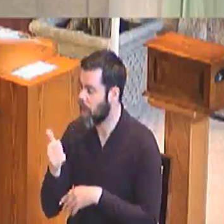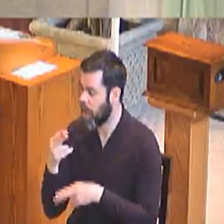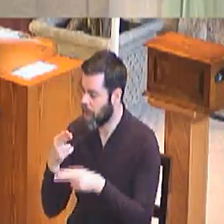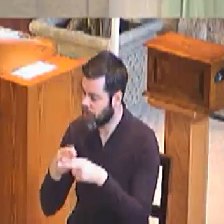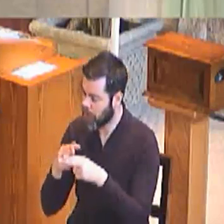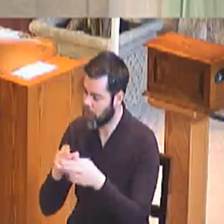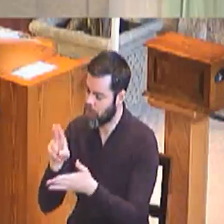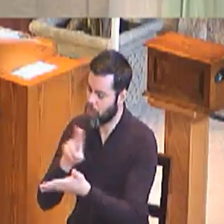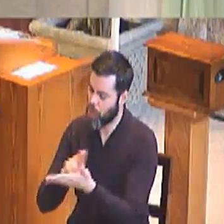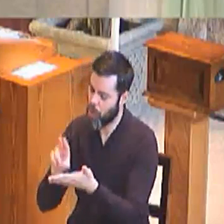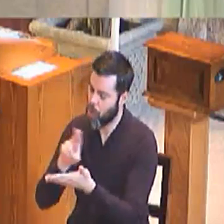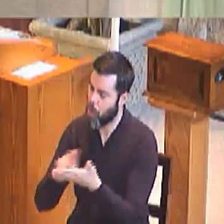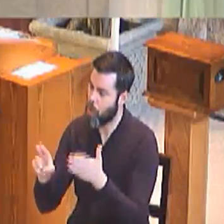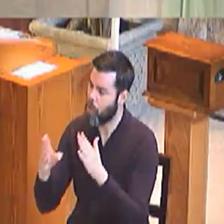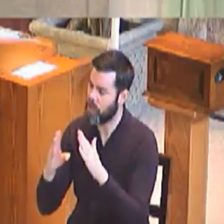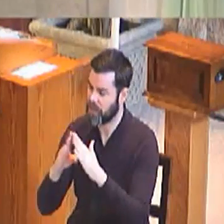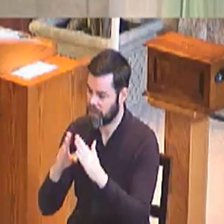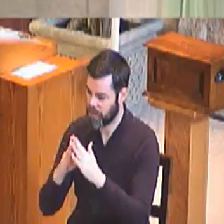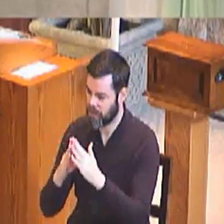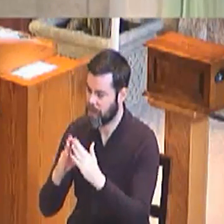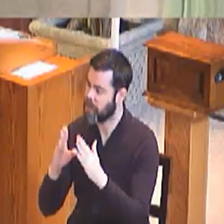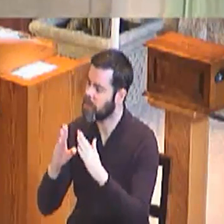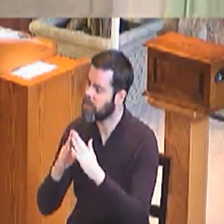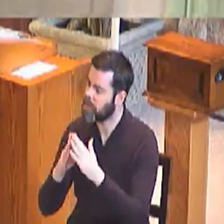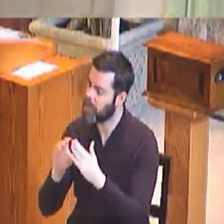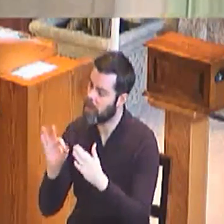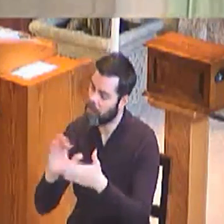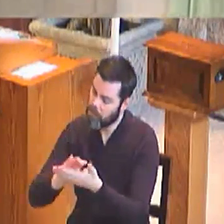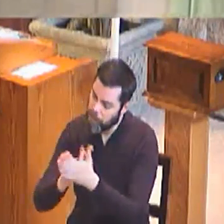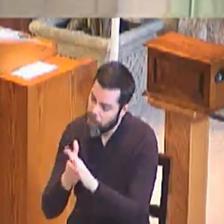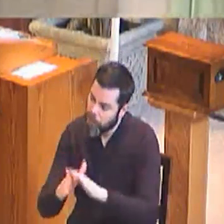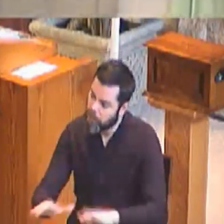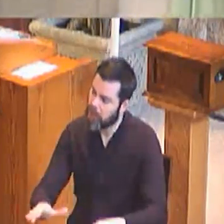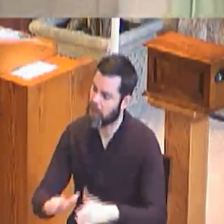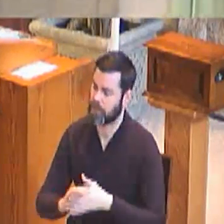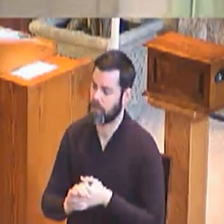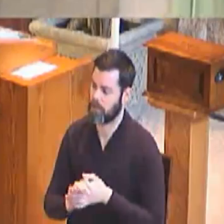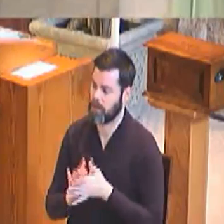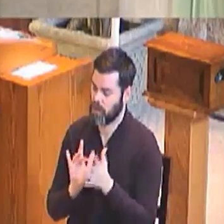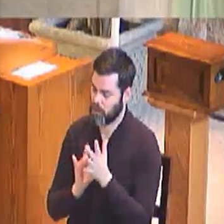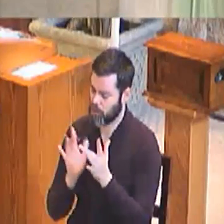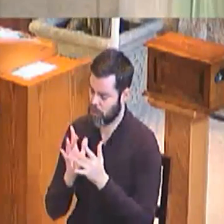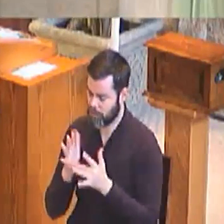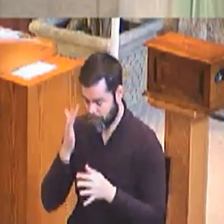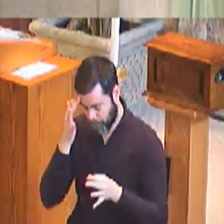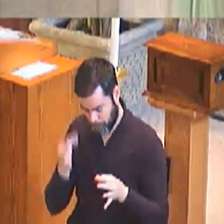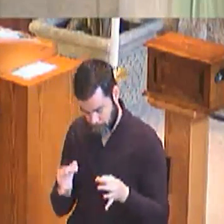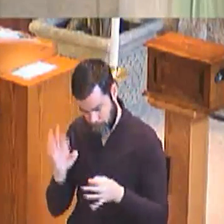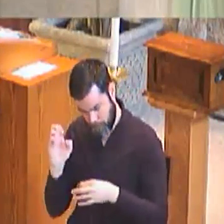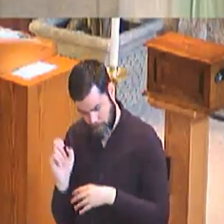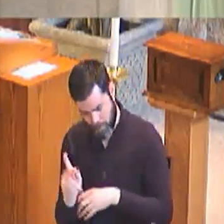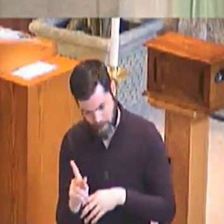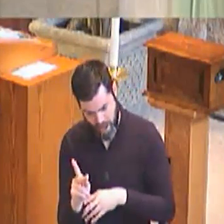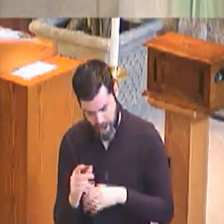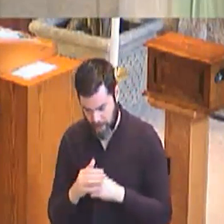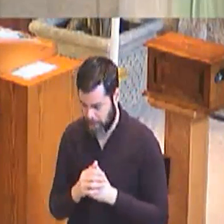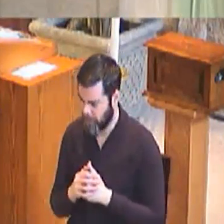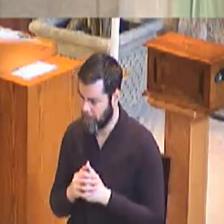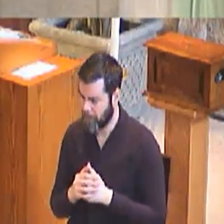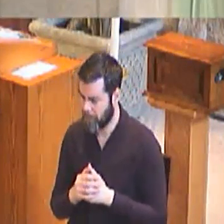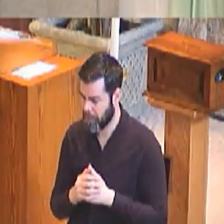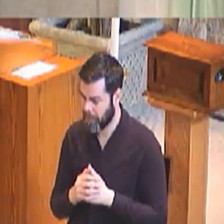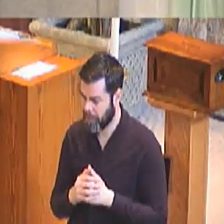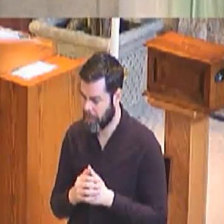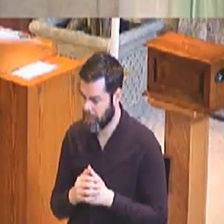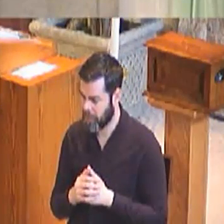the peace, city of peace. So Jesus made that decision to go back. How often are